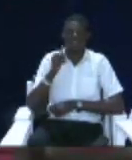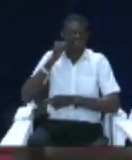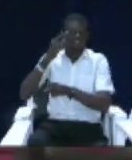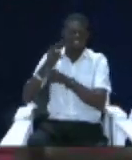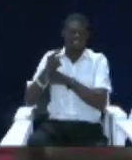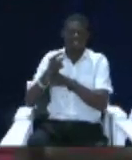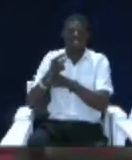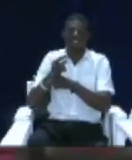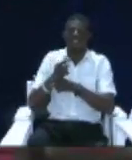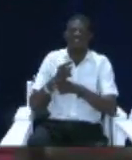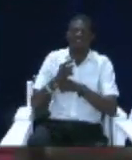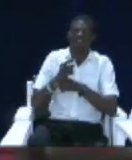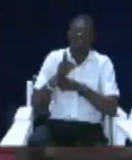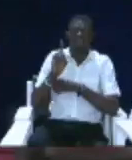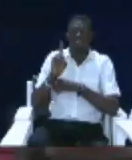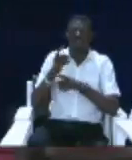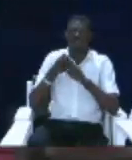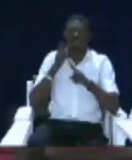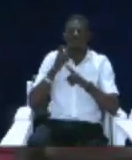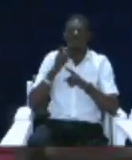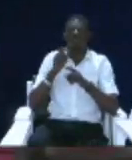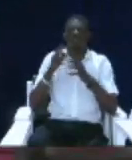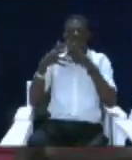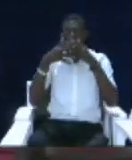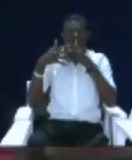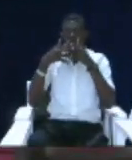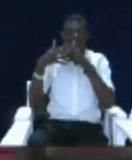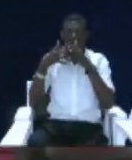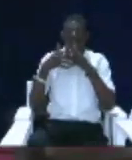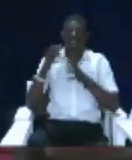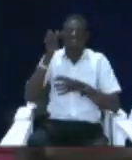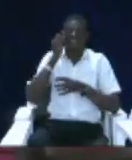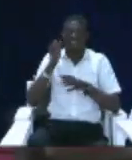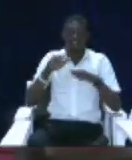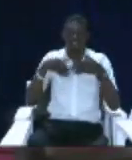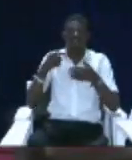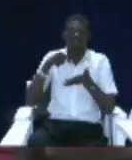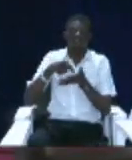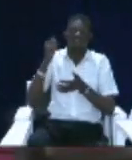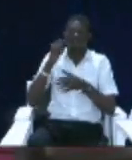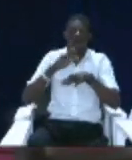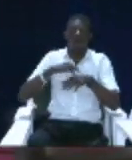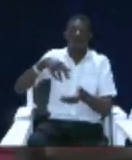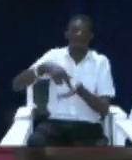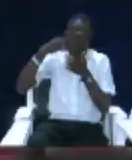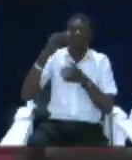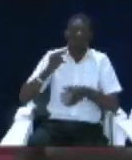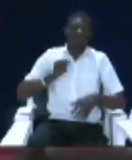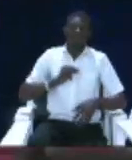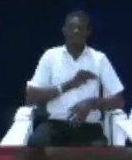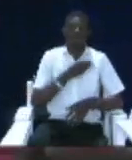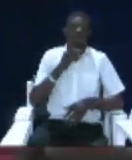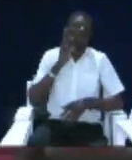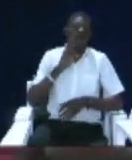D from the United States of America. She's giving this testimony on behalf of a member of her